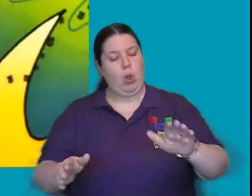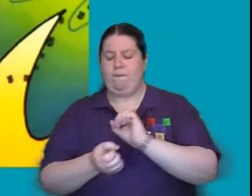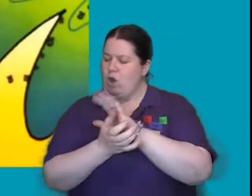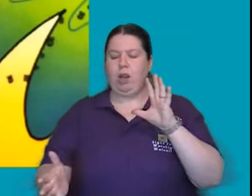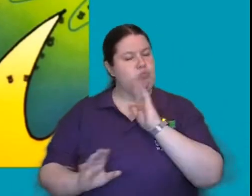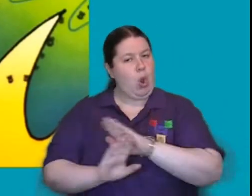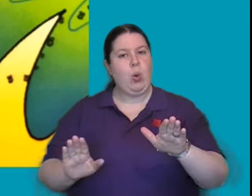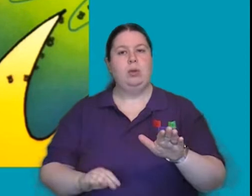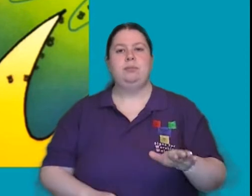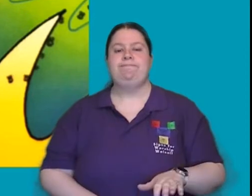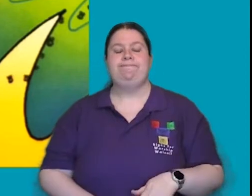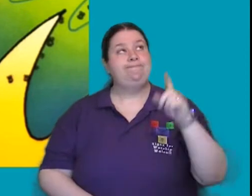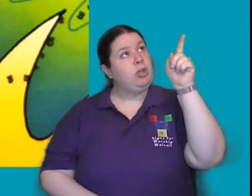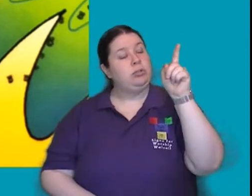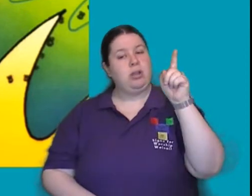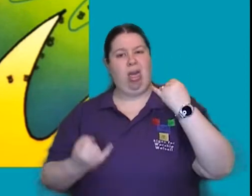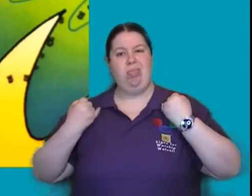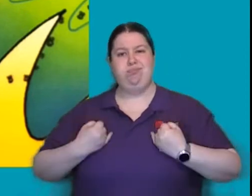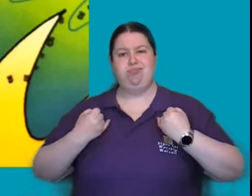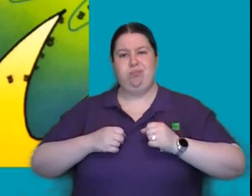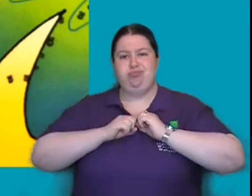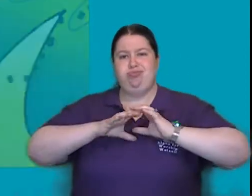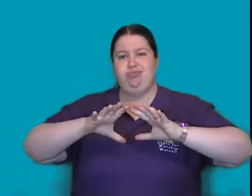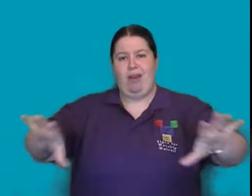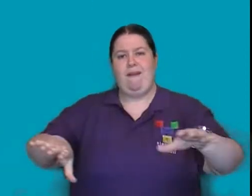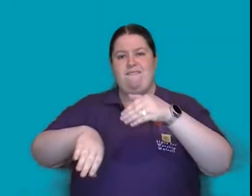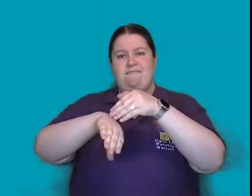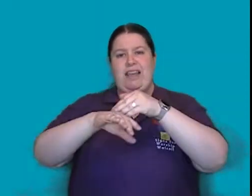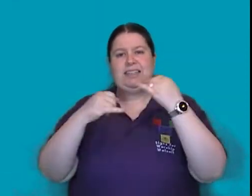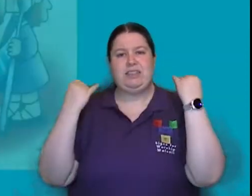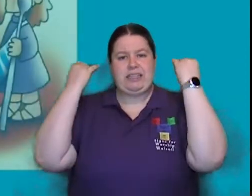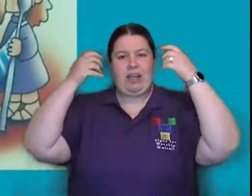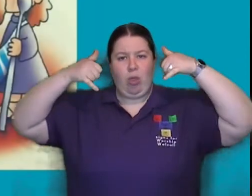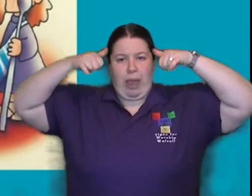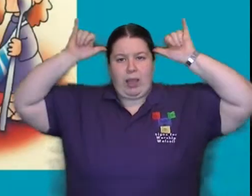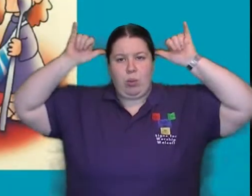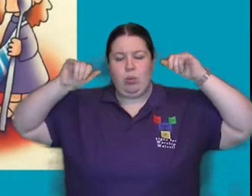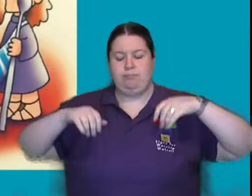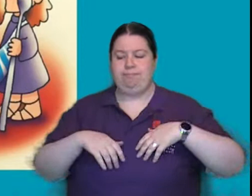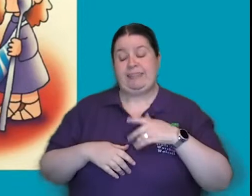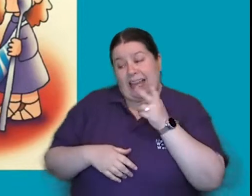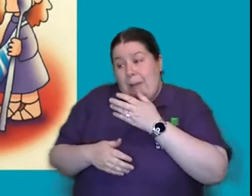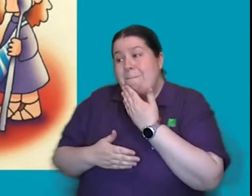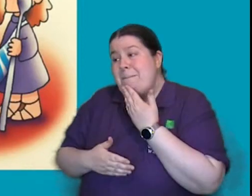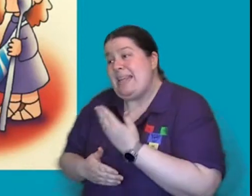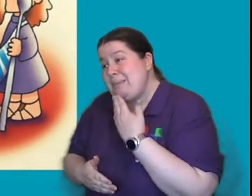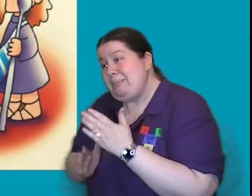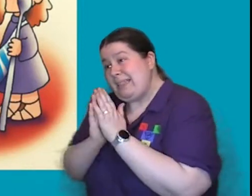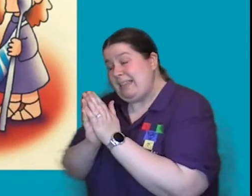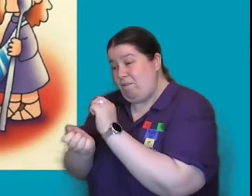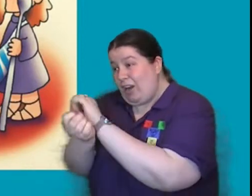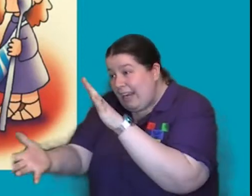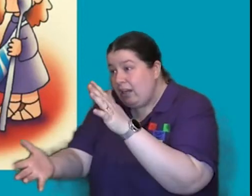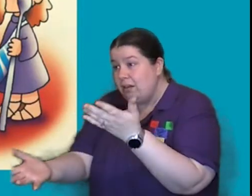go. So God sent a disease to kill all the cattle. Again, they pleaded with Pharaoh, let our people